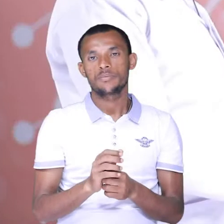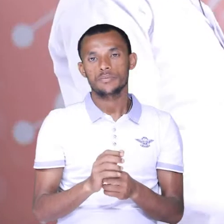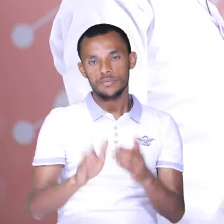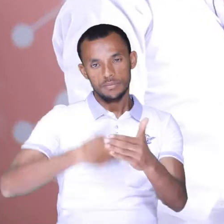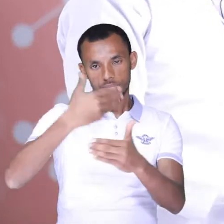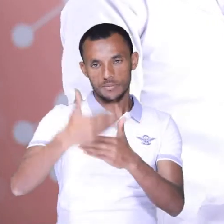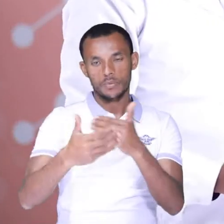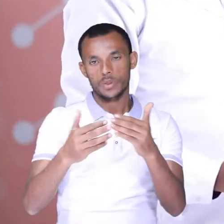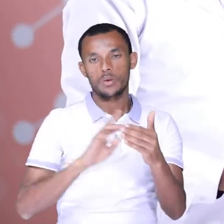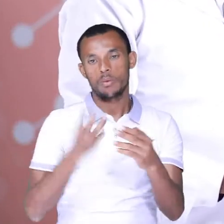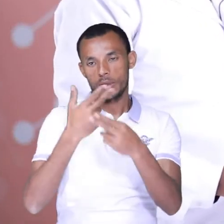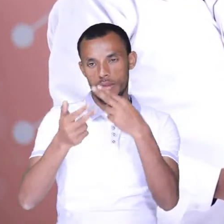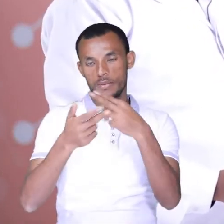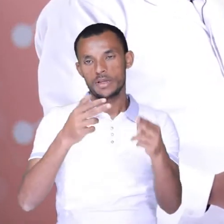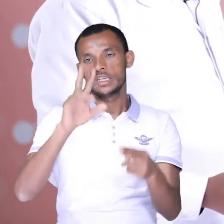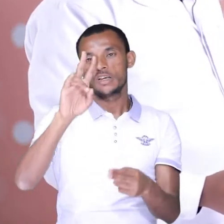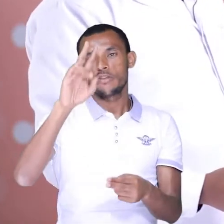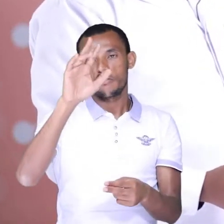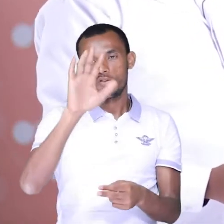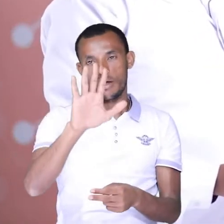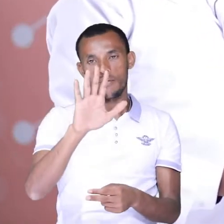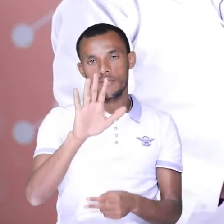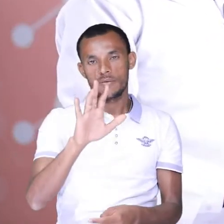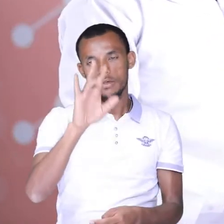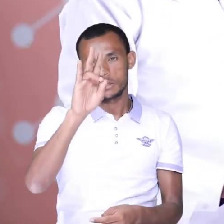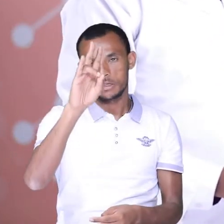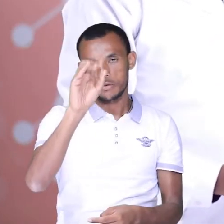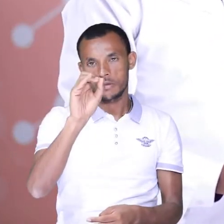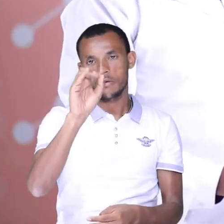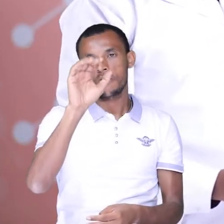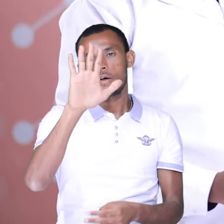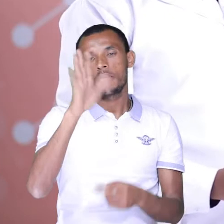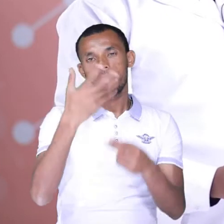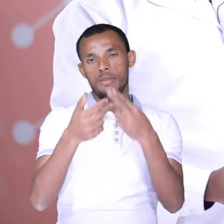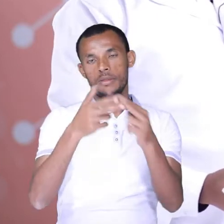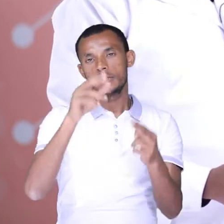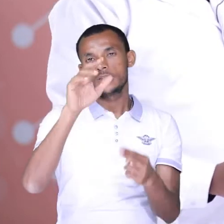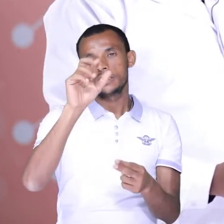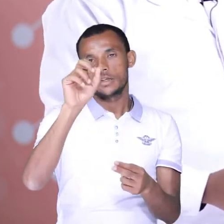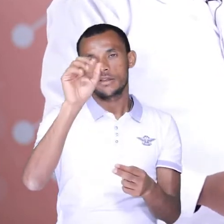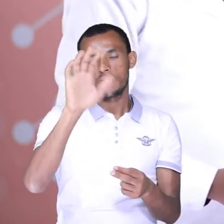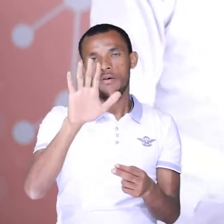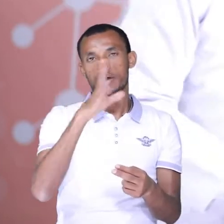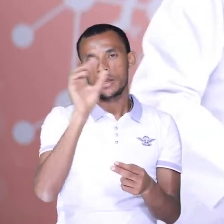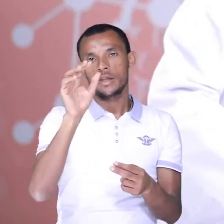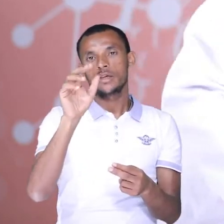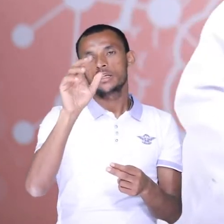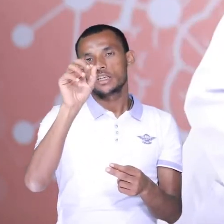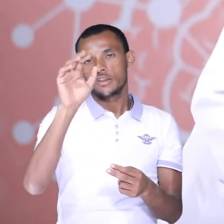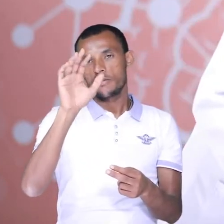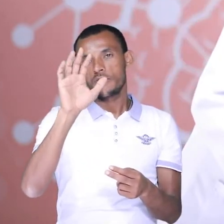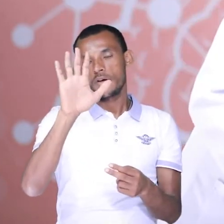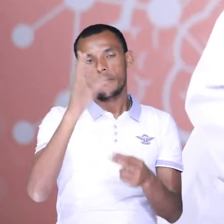Then when you multiply 75 by 35 and 37 by 25, you will